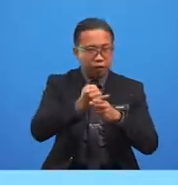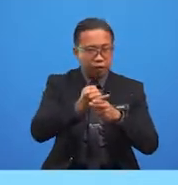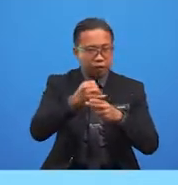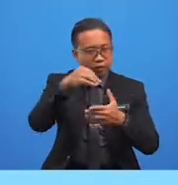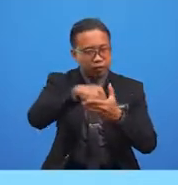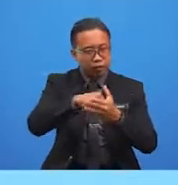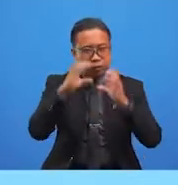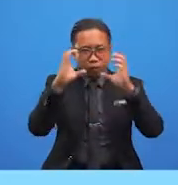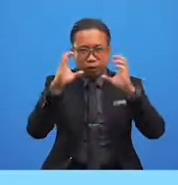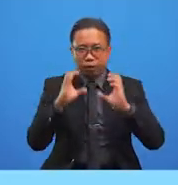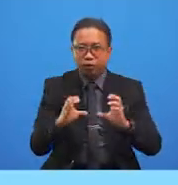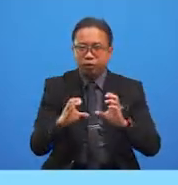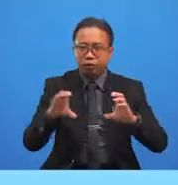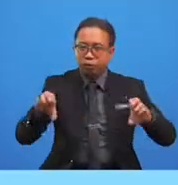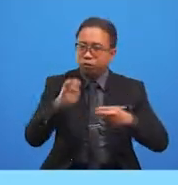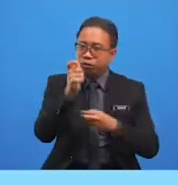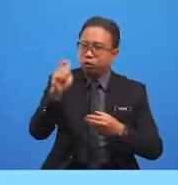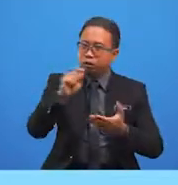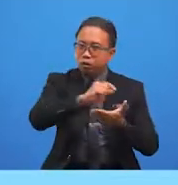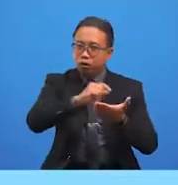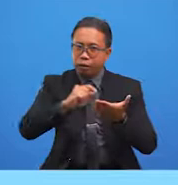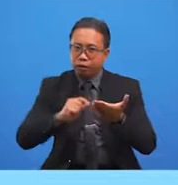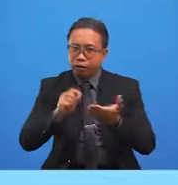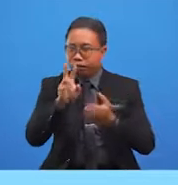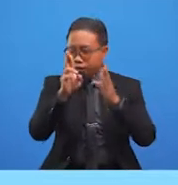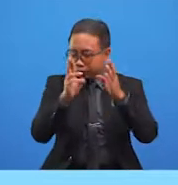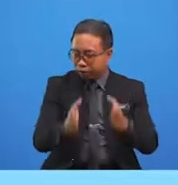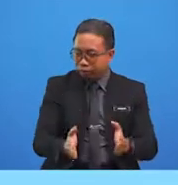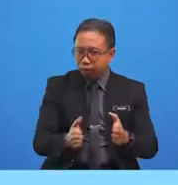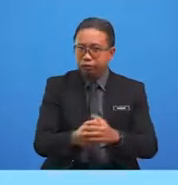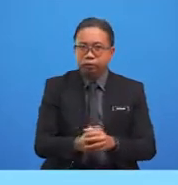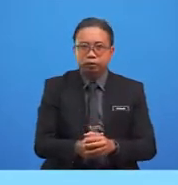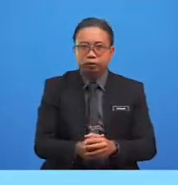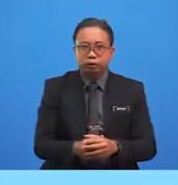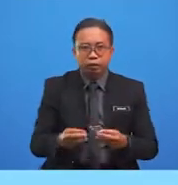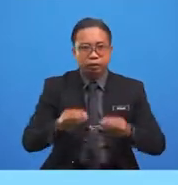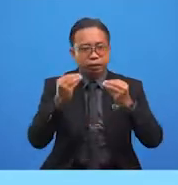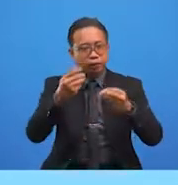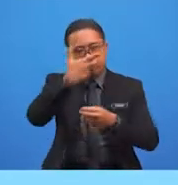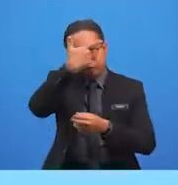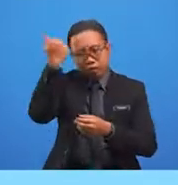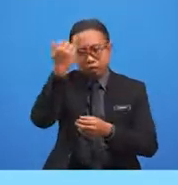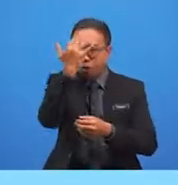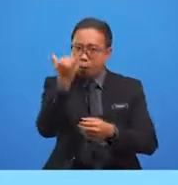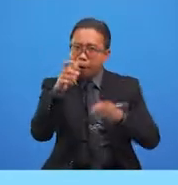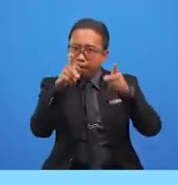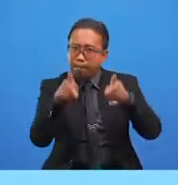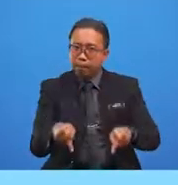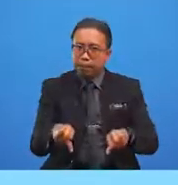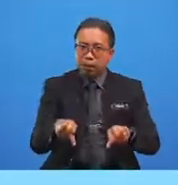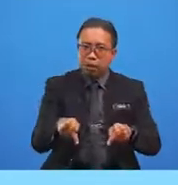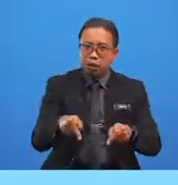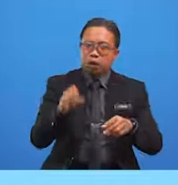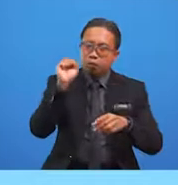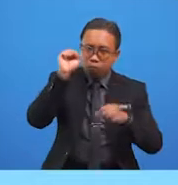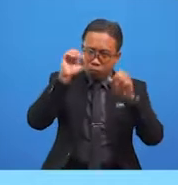in which paragraphs does the writer 1. Give reasons why people probably won't live